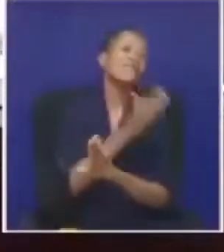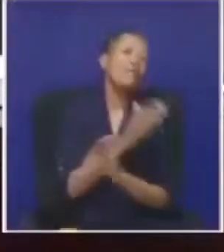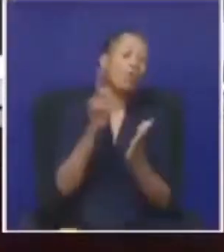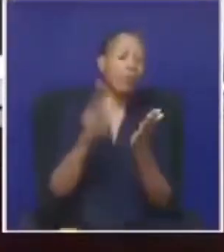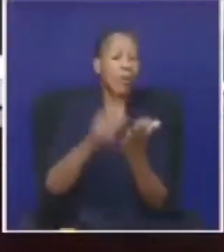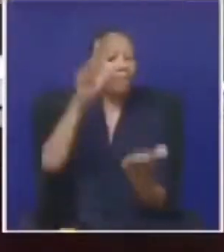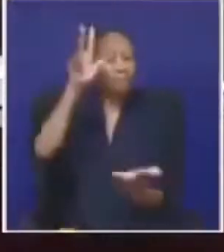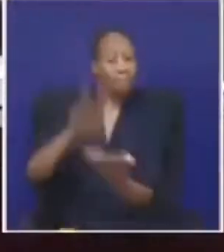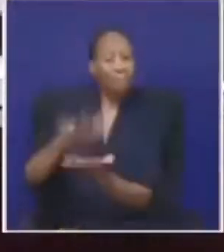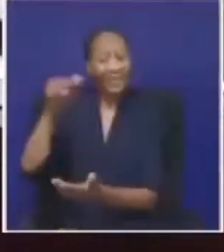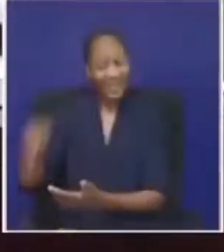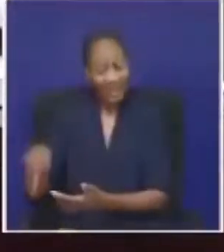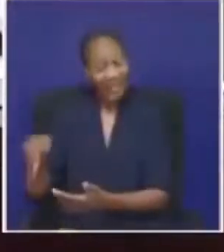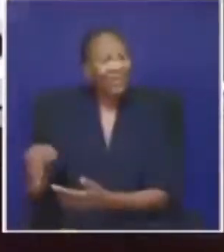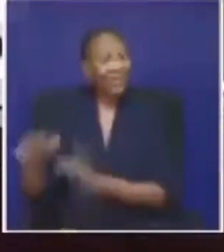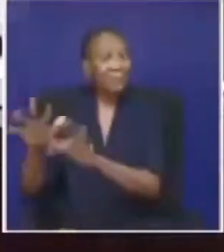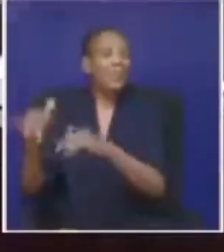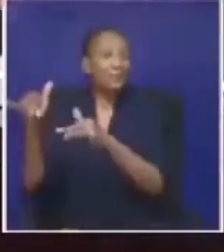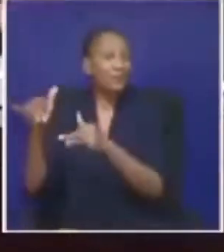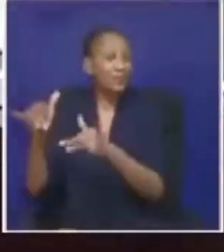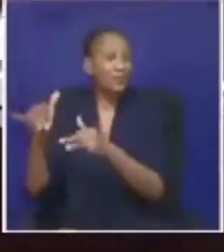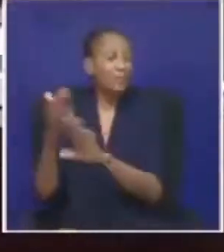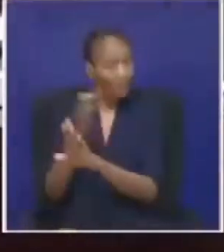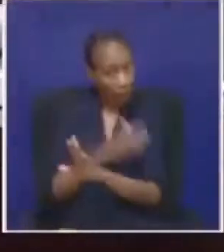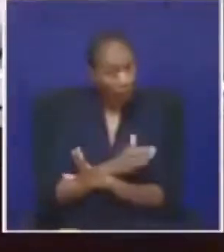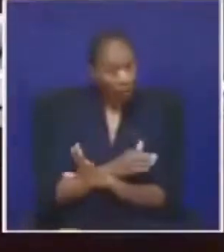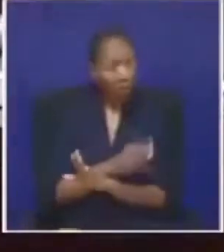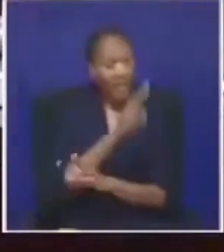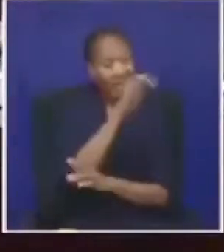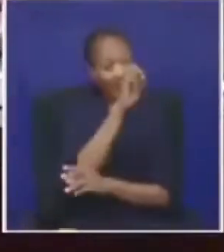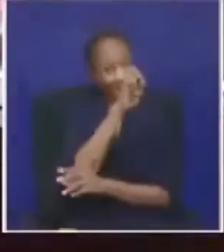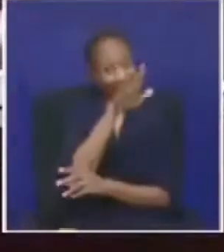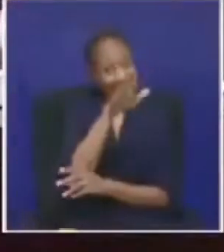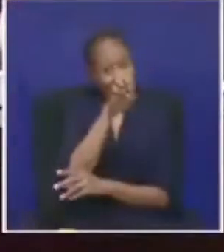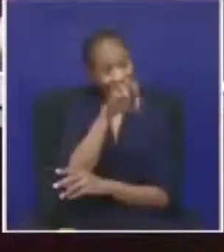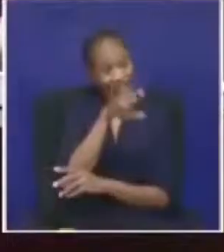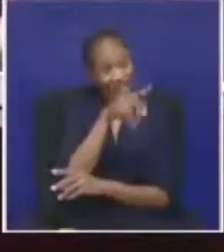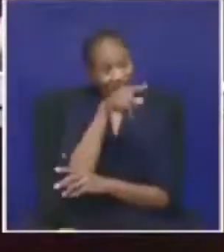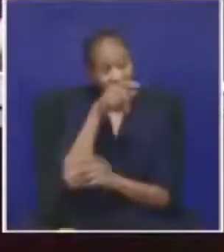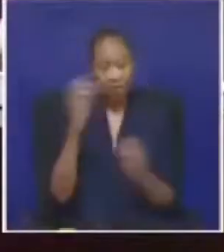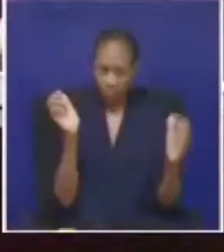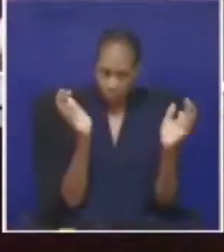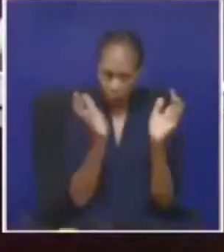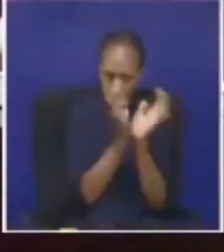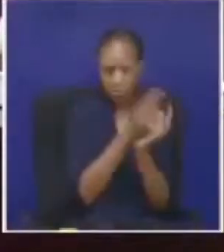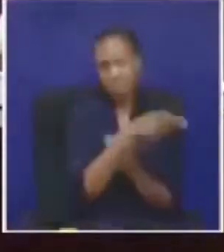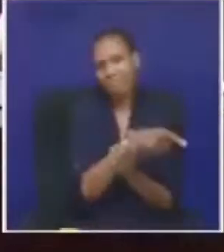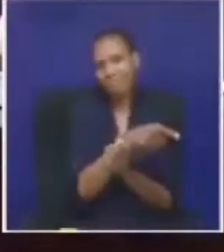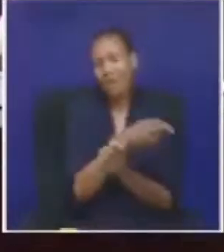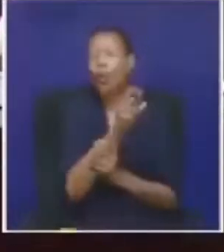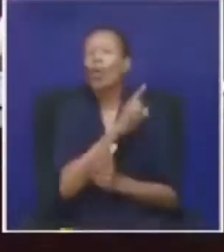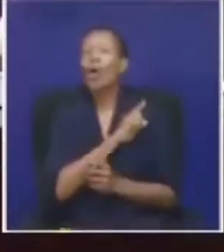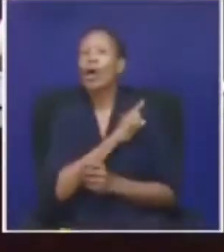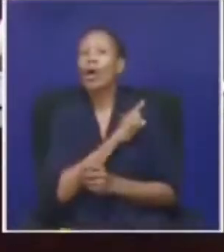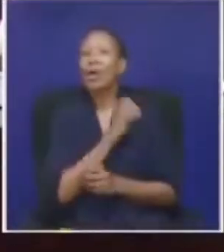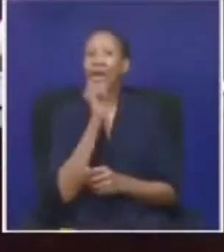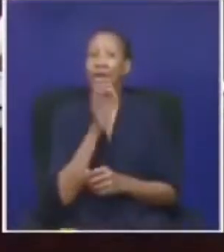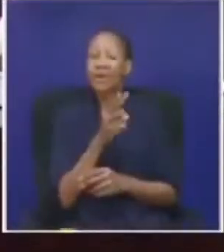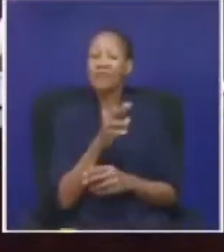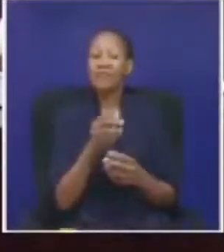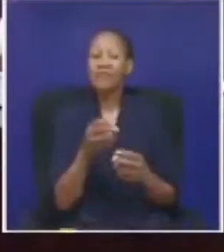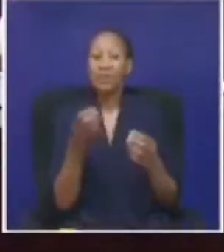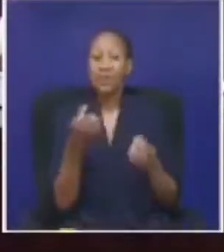in Parliament, that we engage NEDLAC. Because once you get the consensus at the level, it's